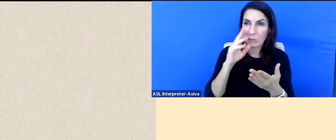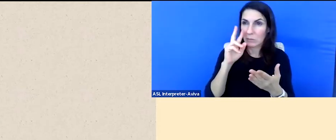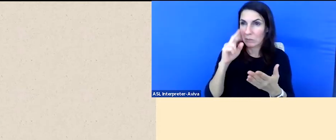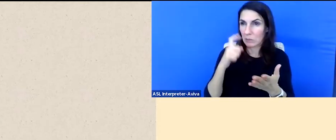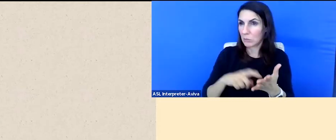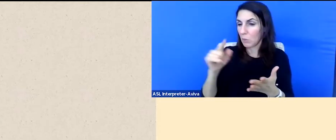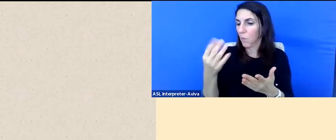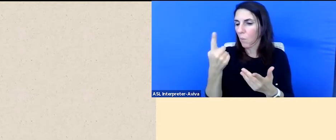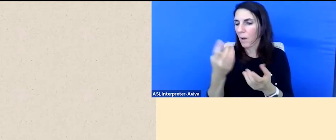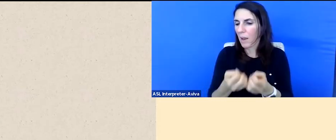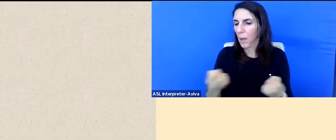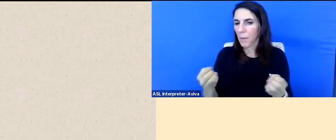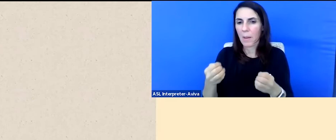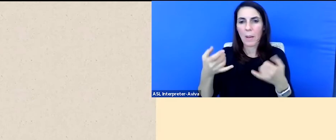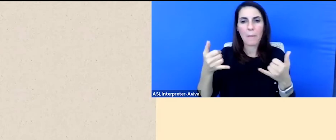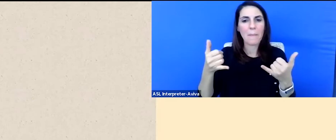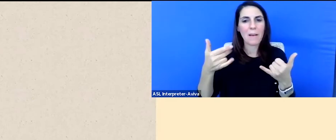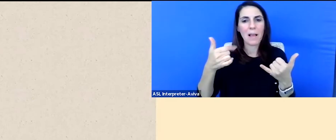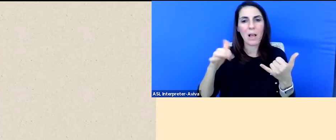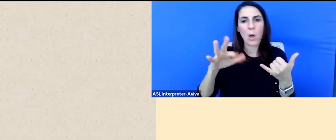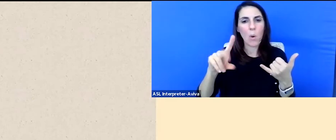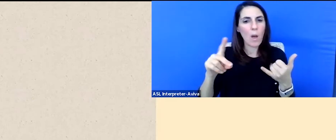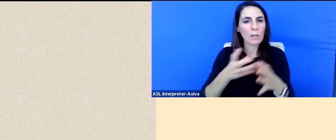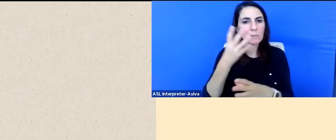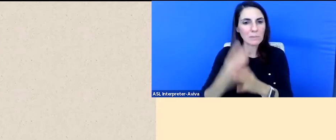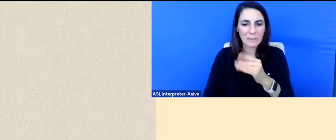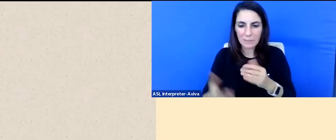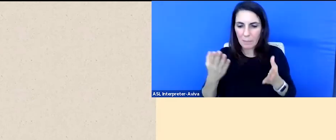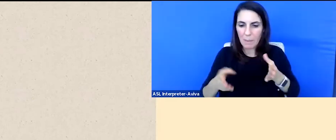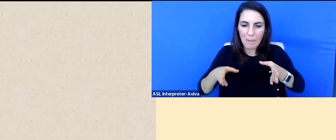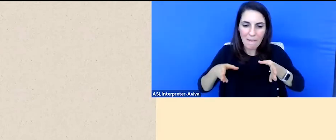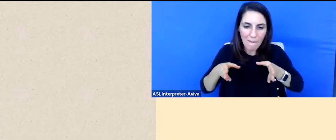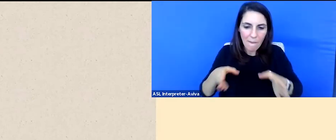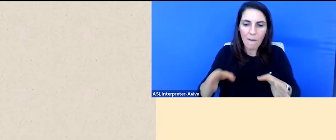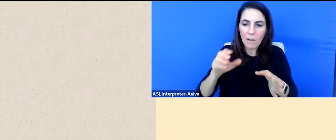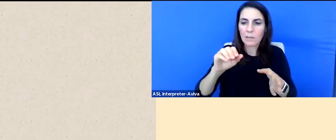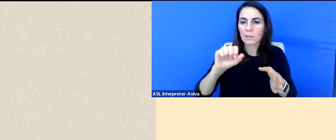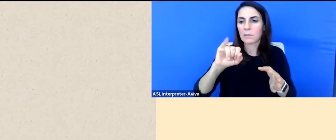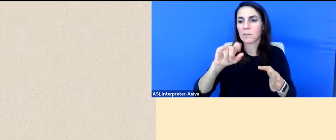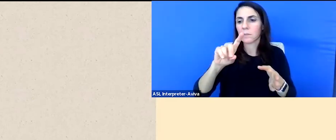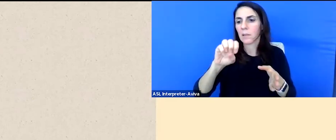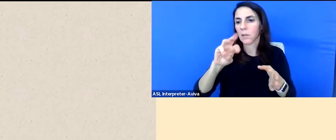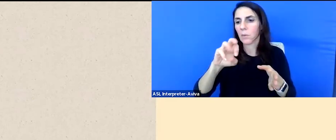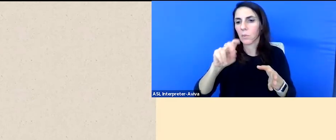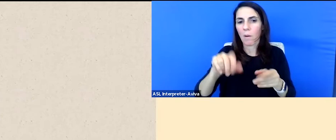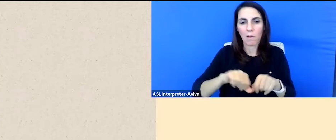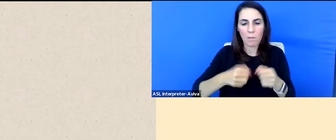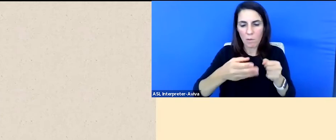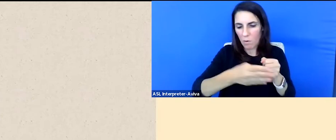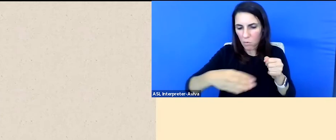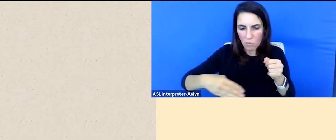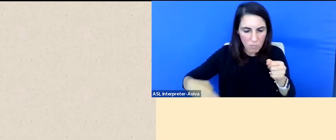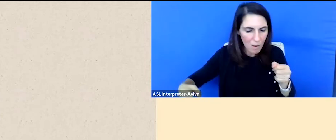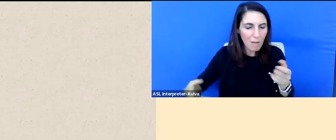playground missing, there's a sidewalk that's cracked, making it difficult to be accessible in all parts, you